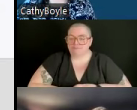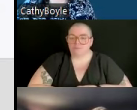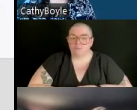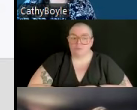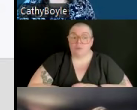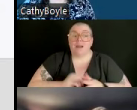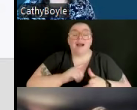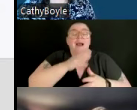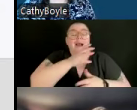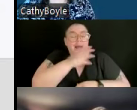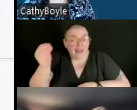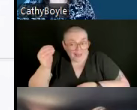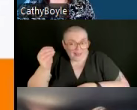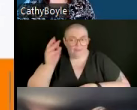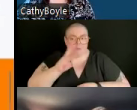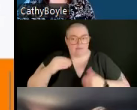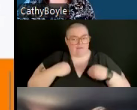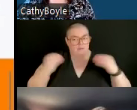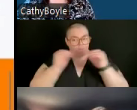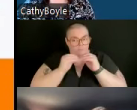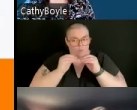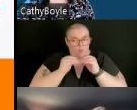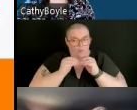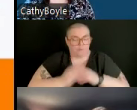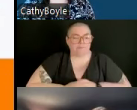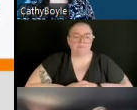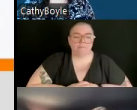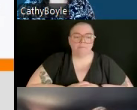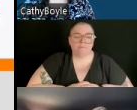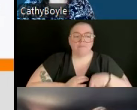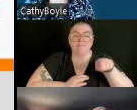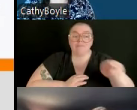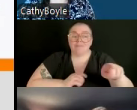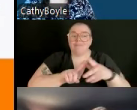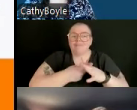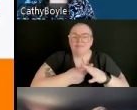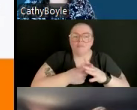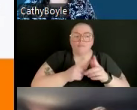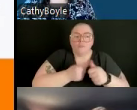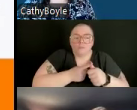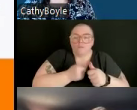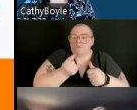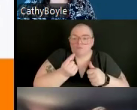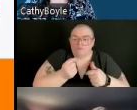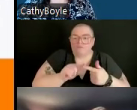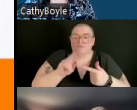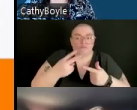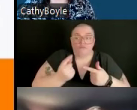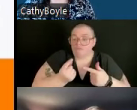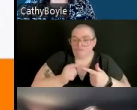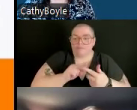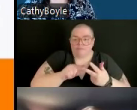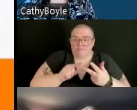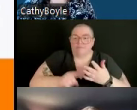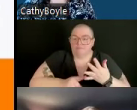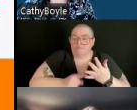But then what the website does is it starts to walk you through step by step. How do I apply for Section